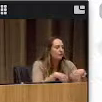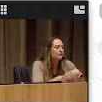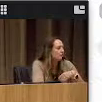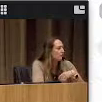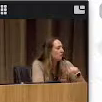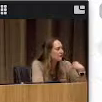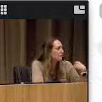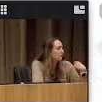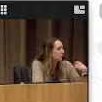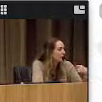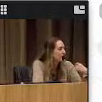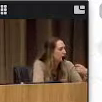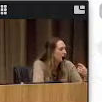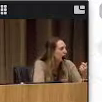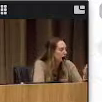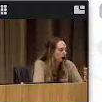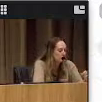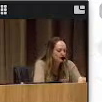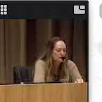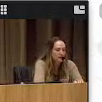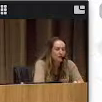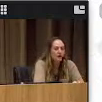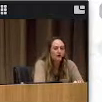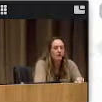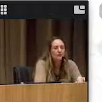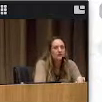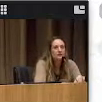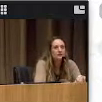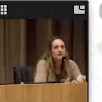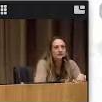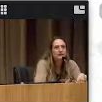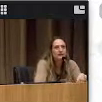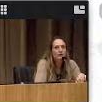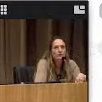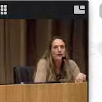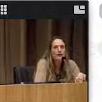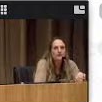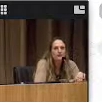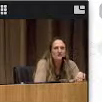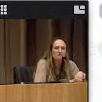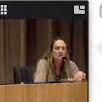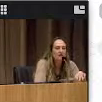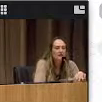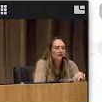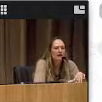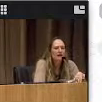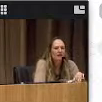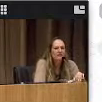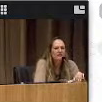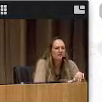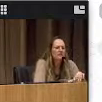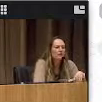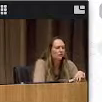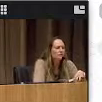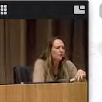low suspicion, high suspicion to avoid contamination. Out of these 68